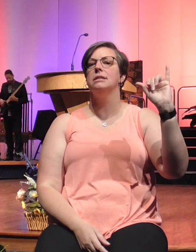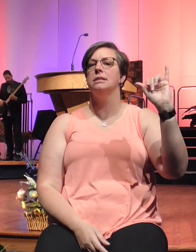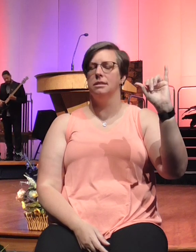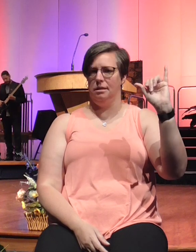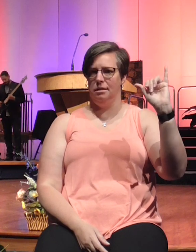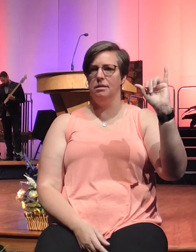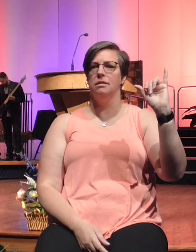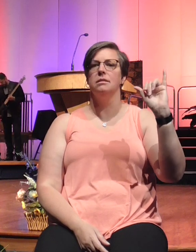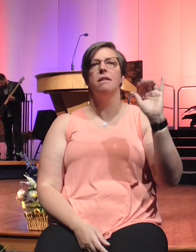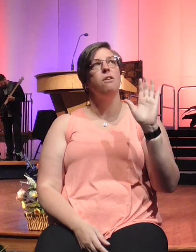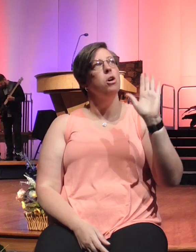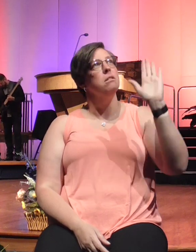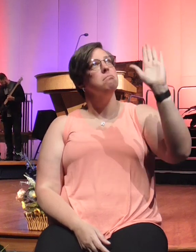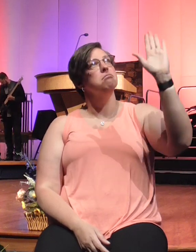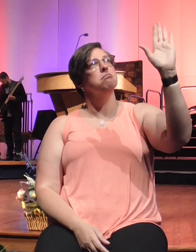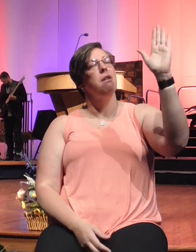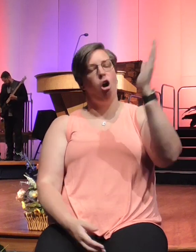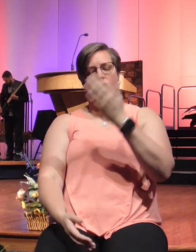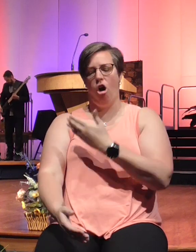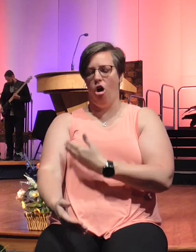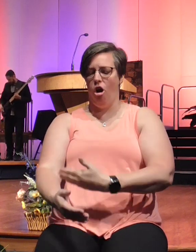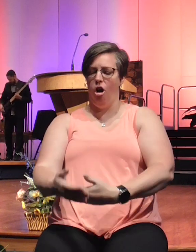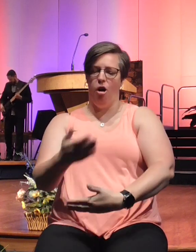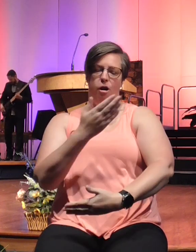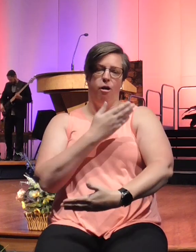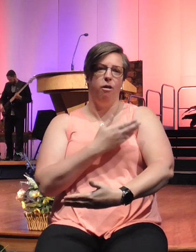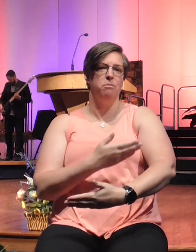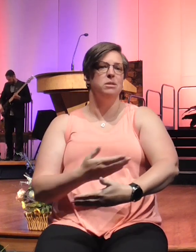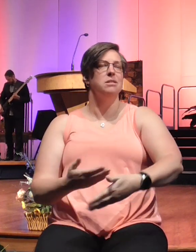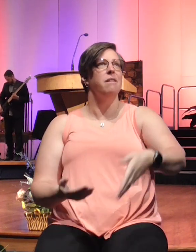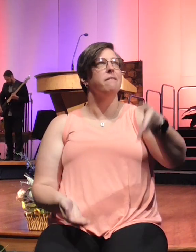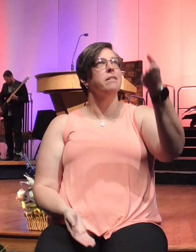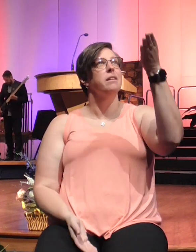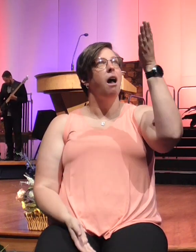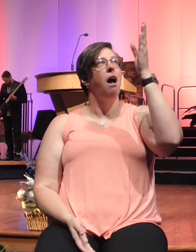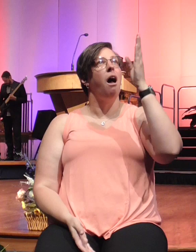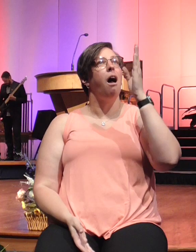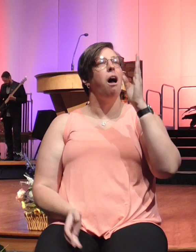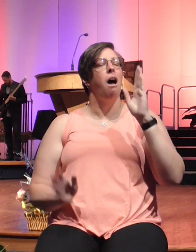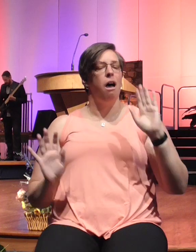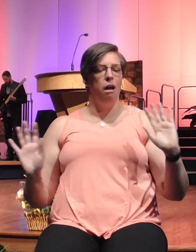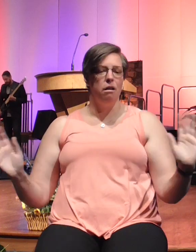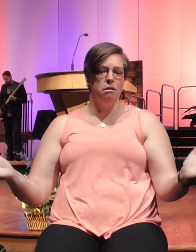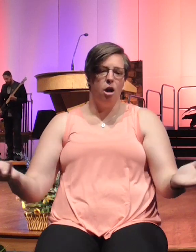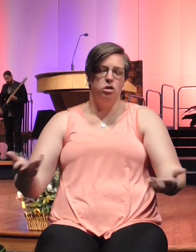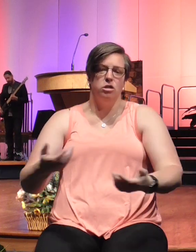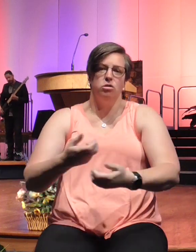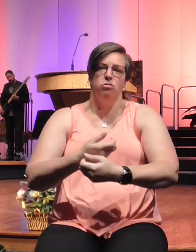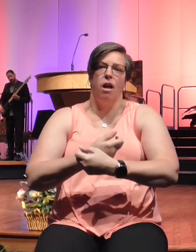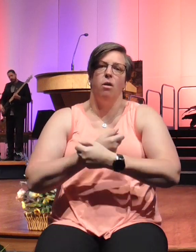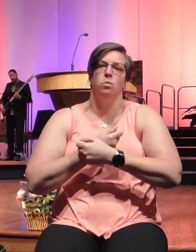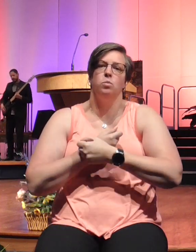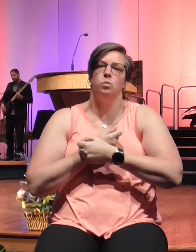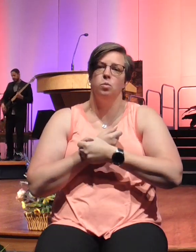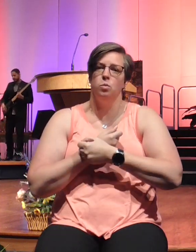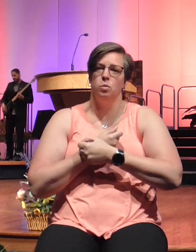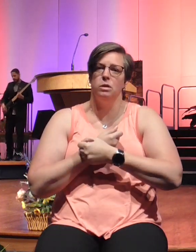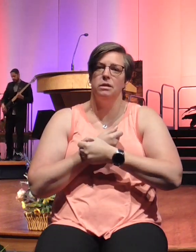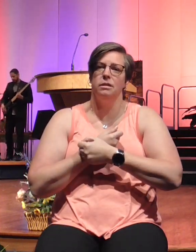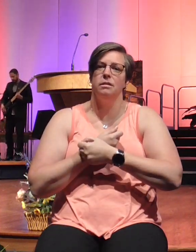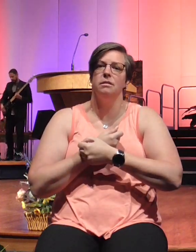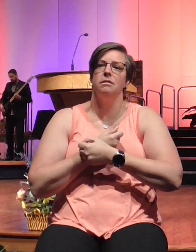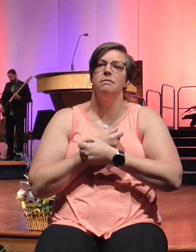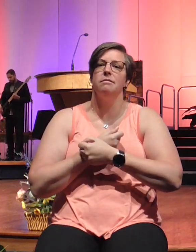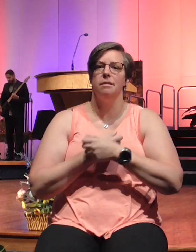for the arms of God surround us.